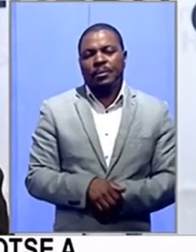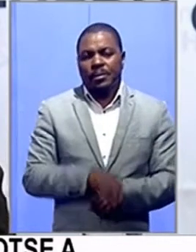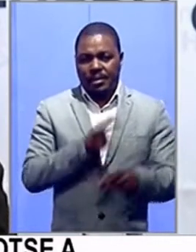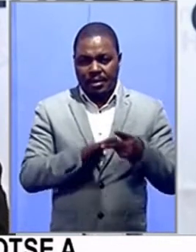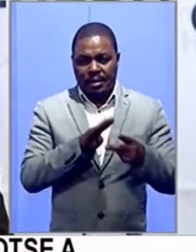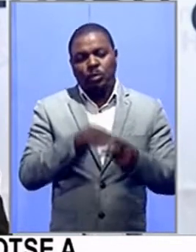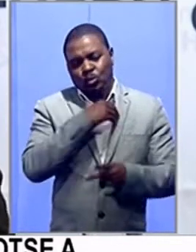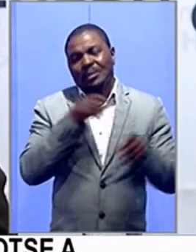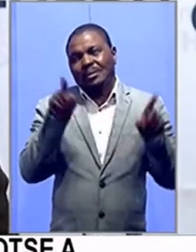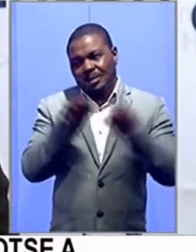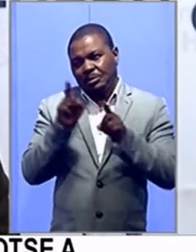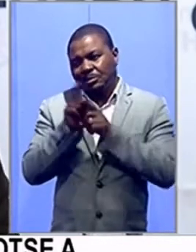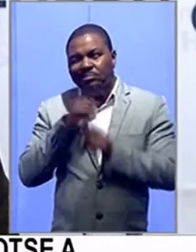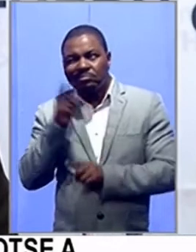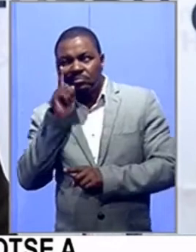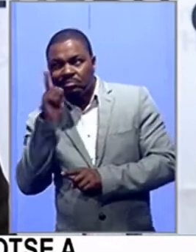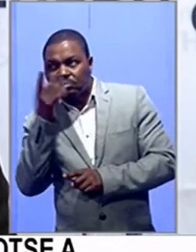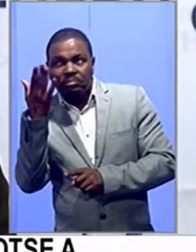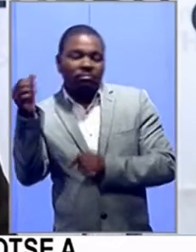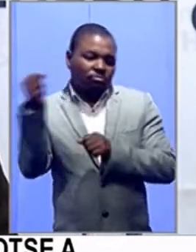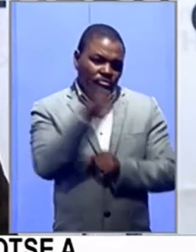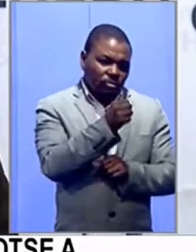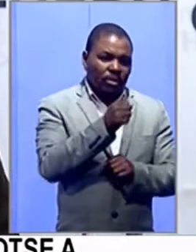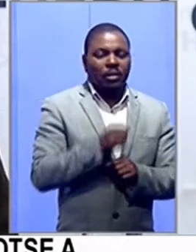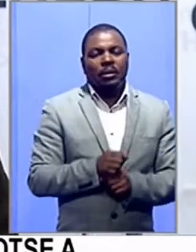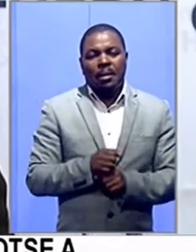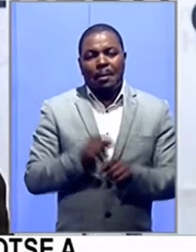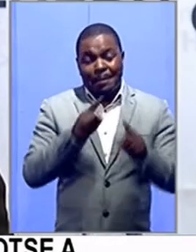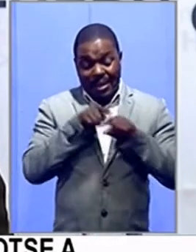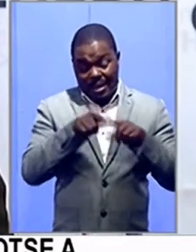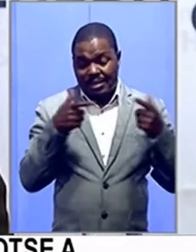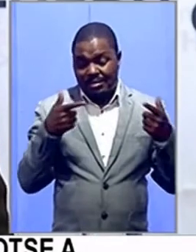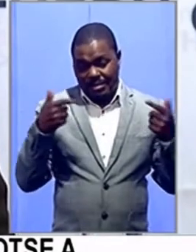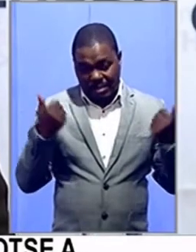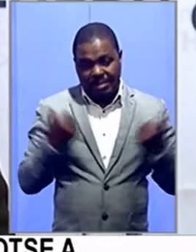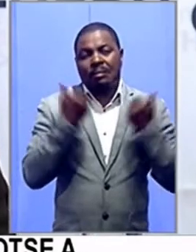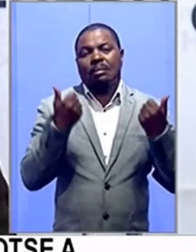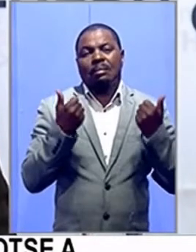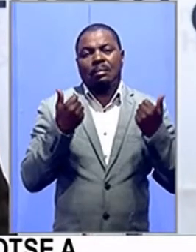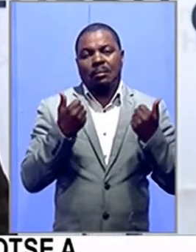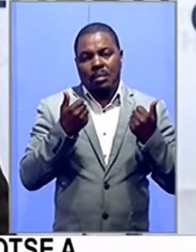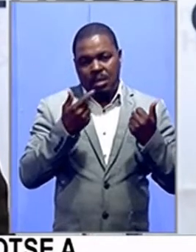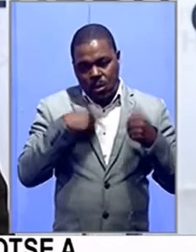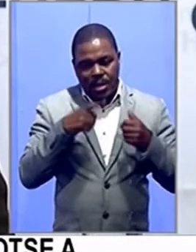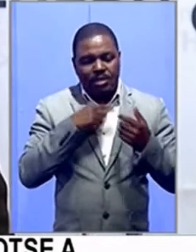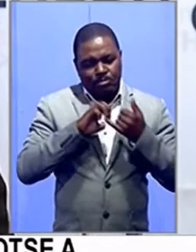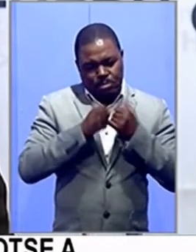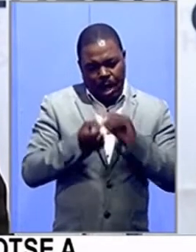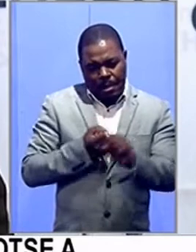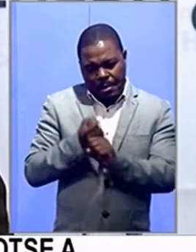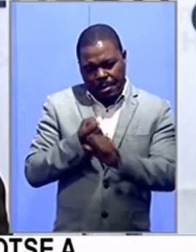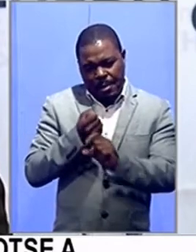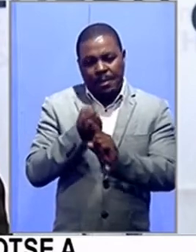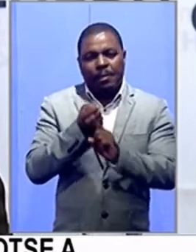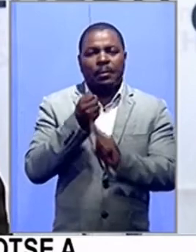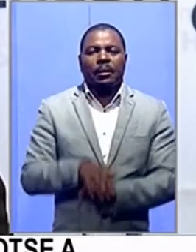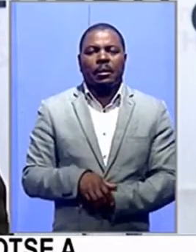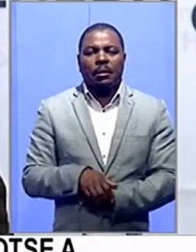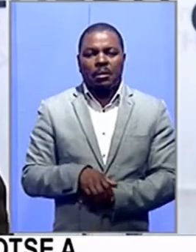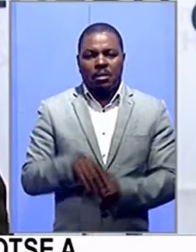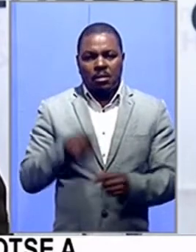dingaka ya la yalo mare ke kgwetlo gore no re tomotse matlho gone